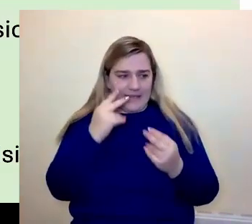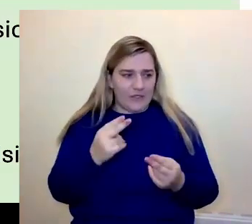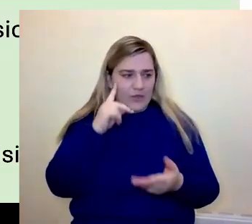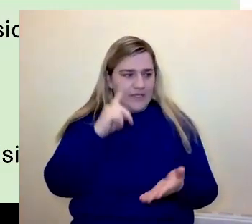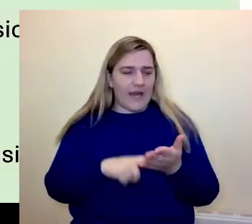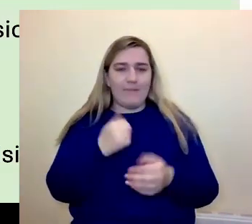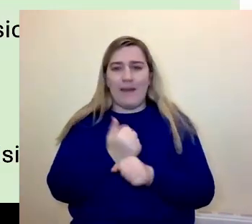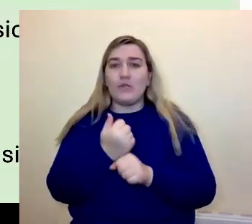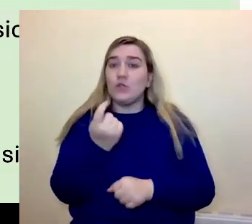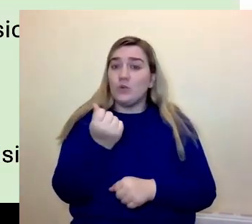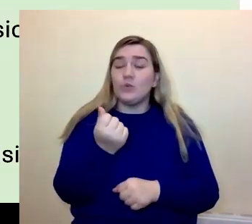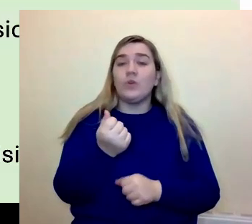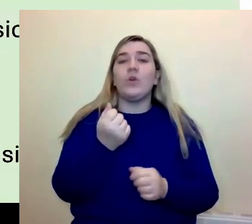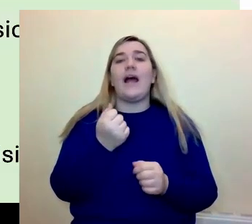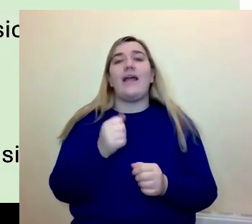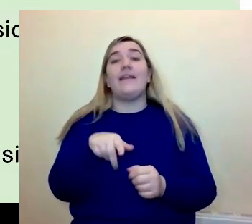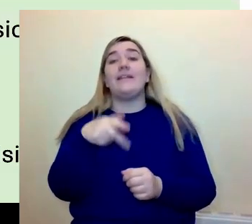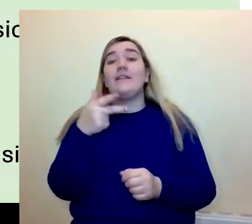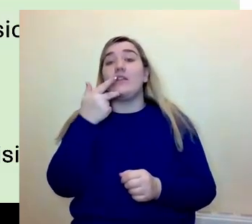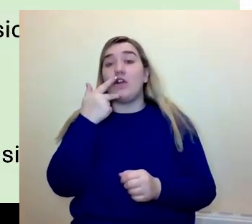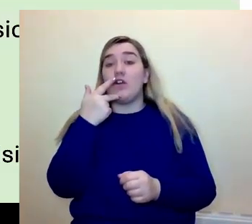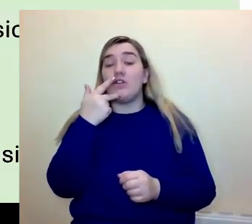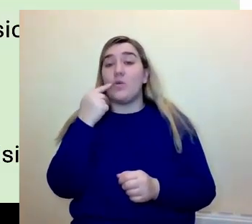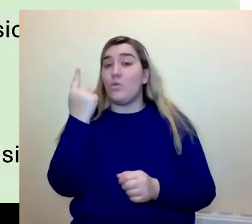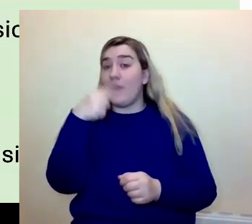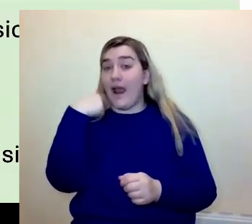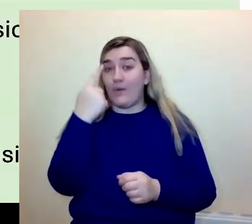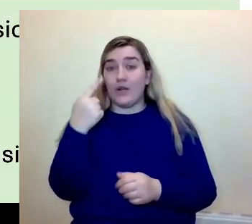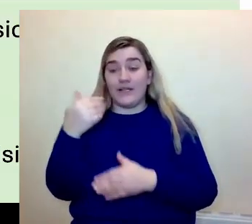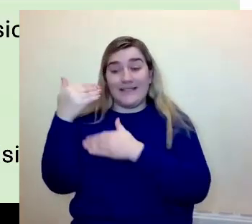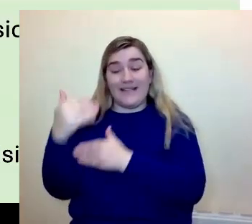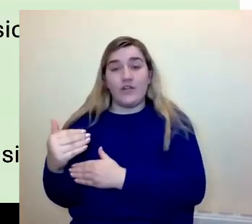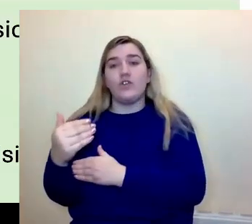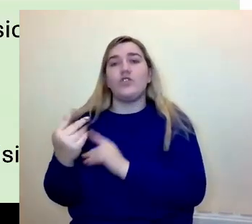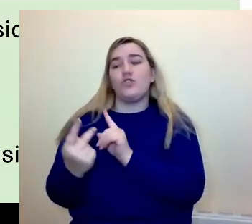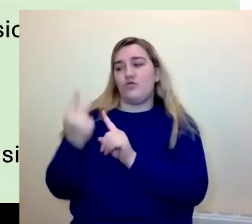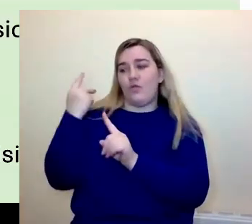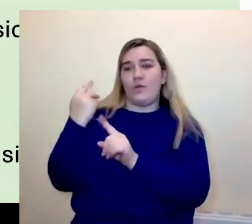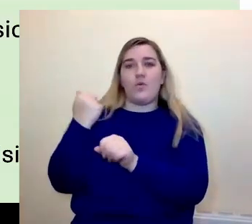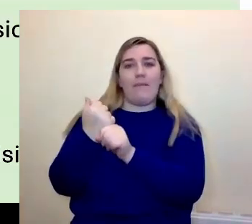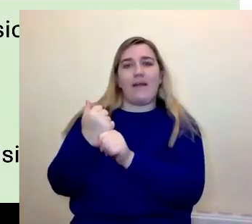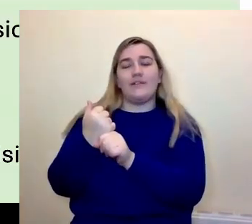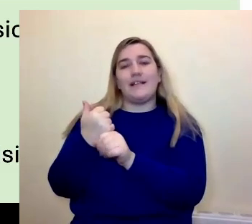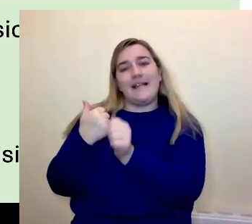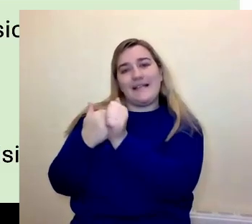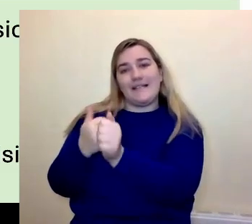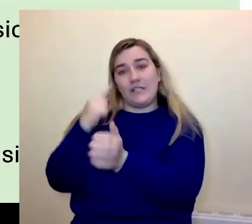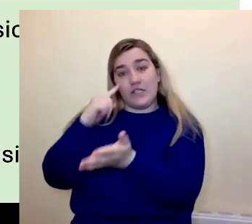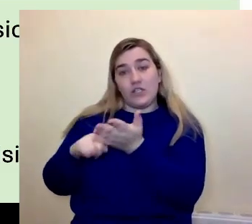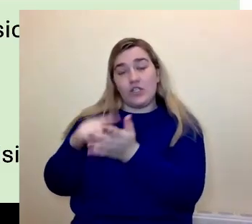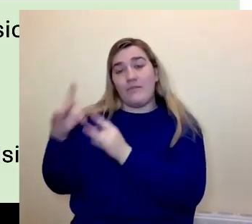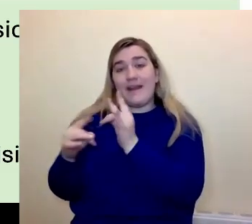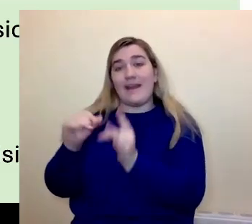decision. And the third session, the third hour-long session, is to review the Assisted Decision Making Act, Decision